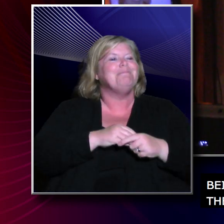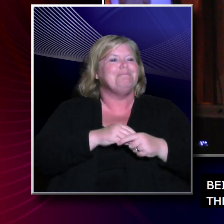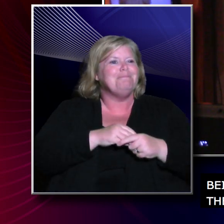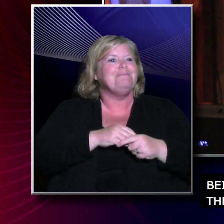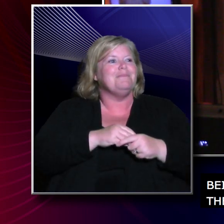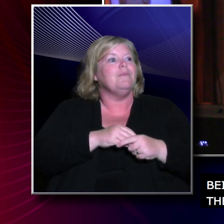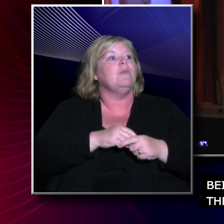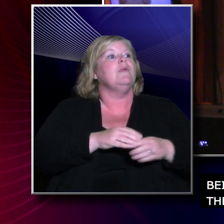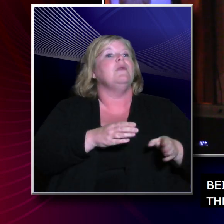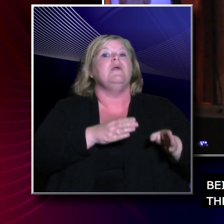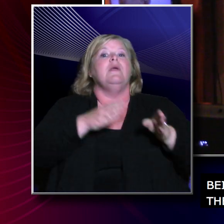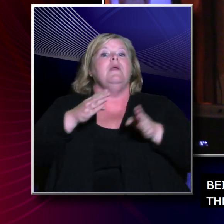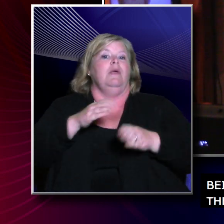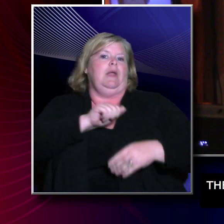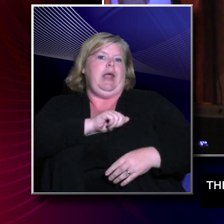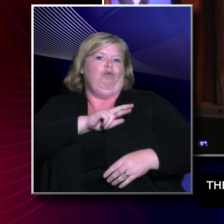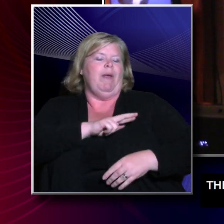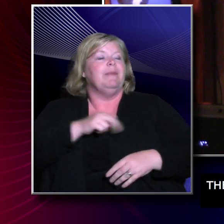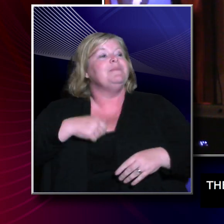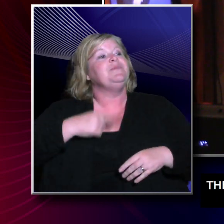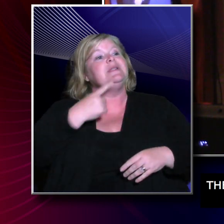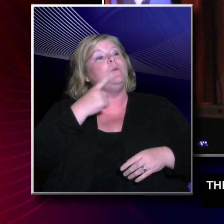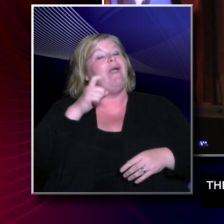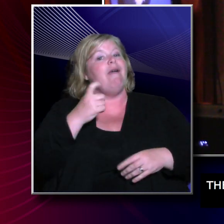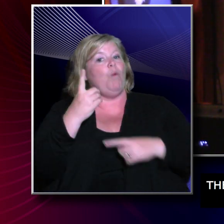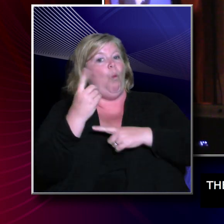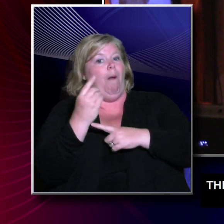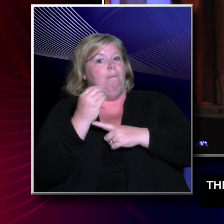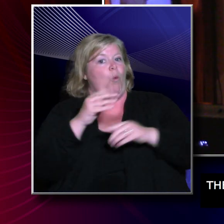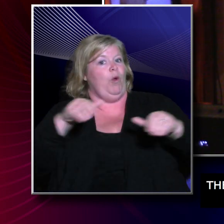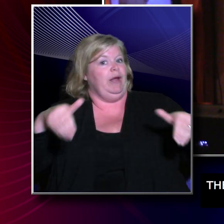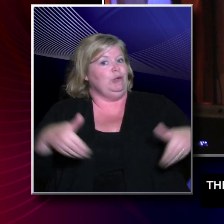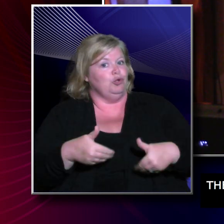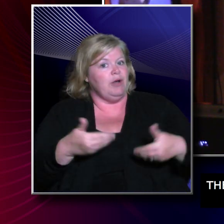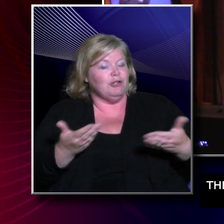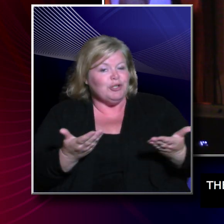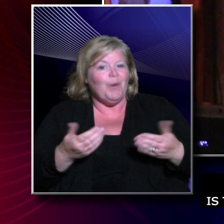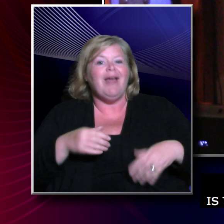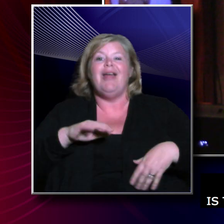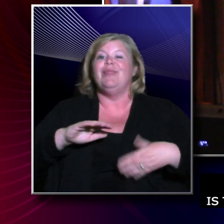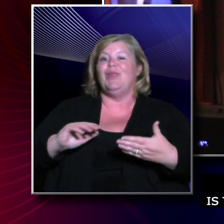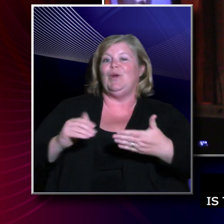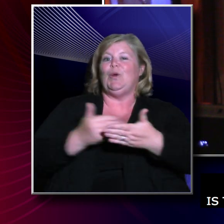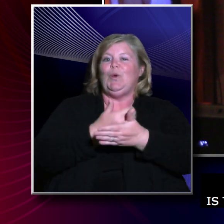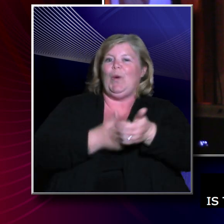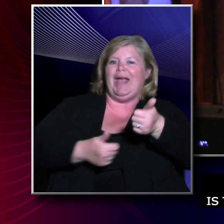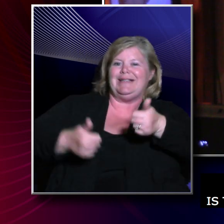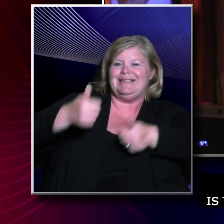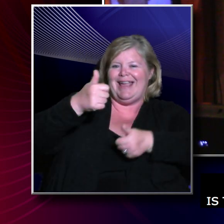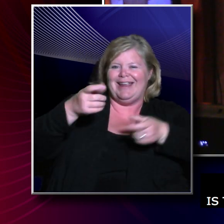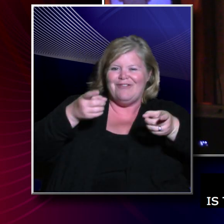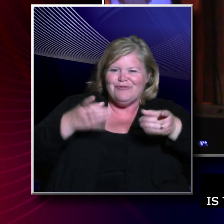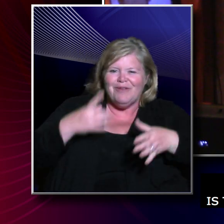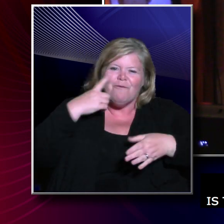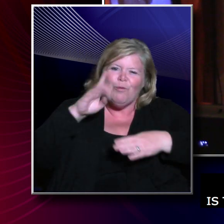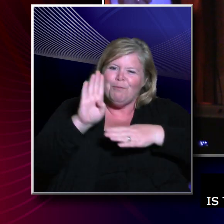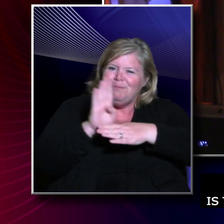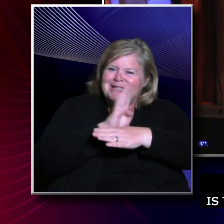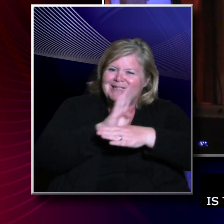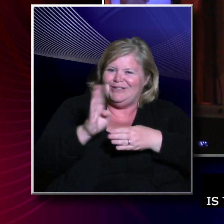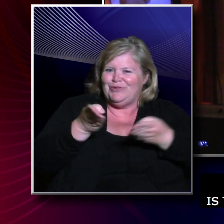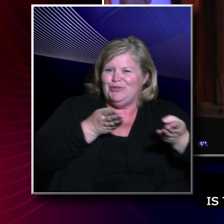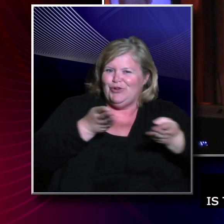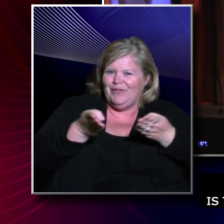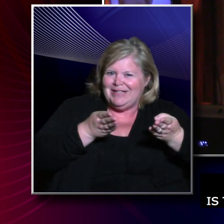We have one more introduction, and that is the new Executive Director of Business Services. That